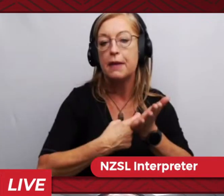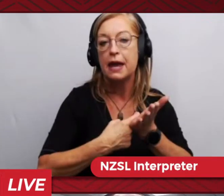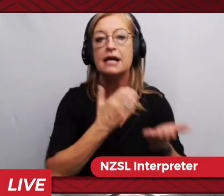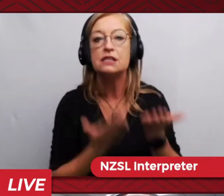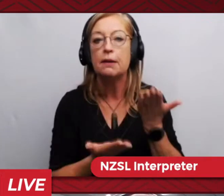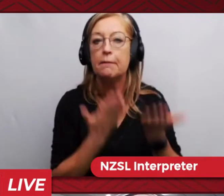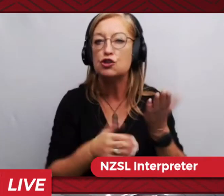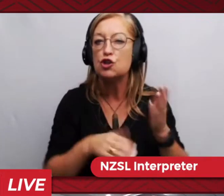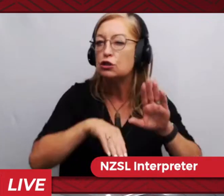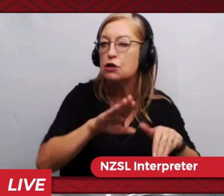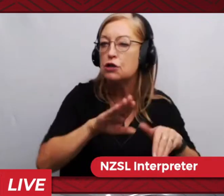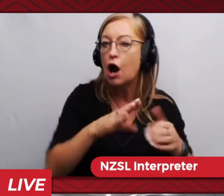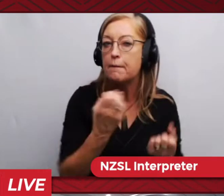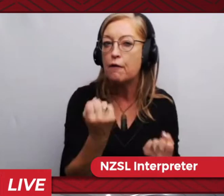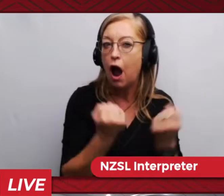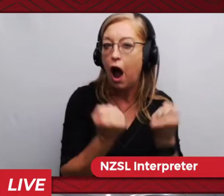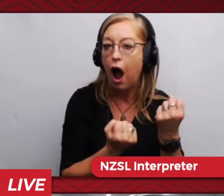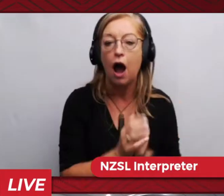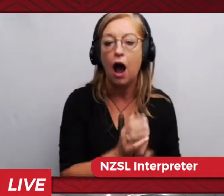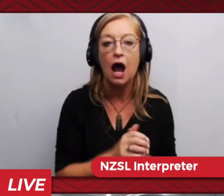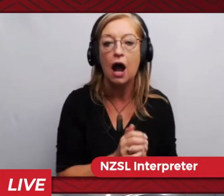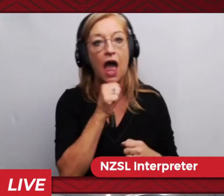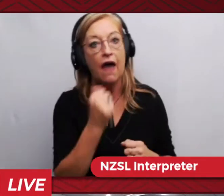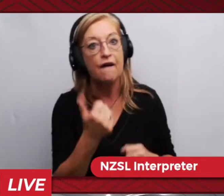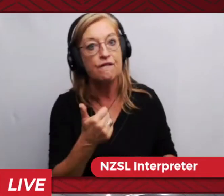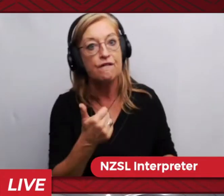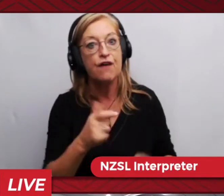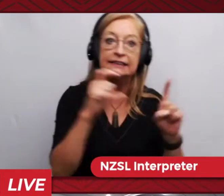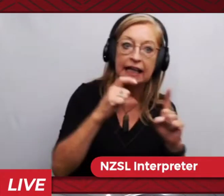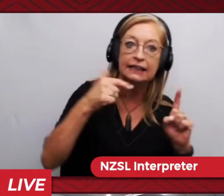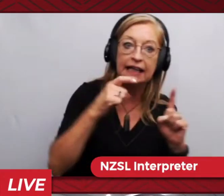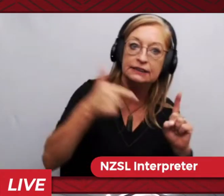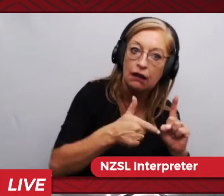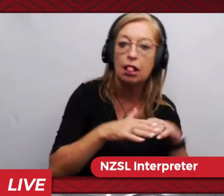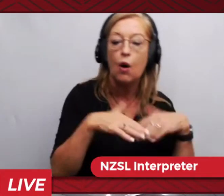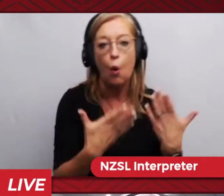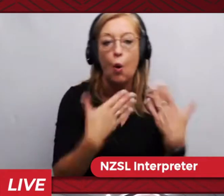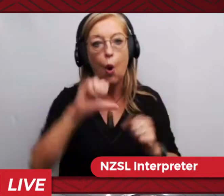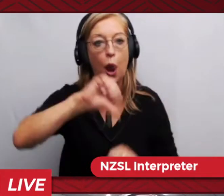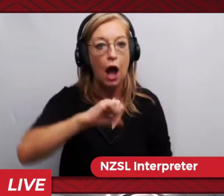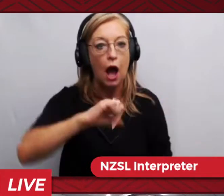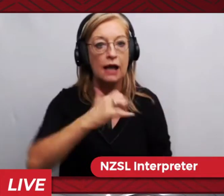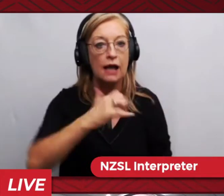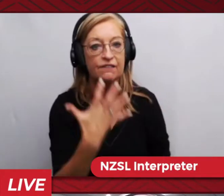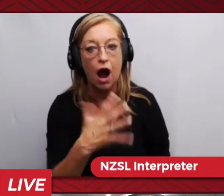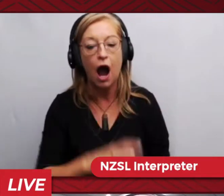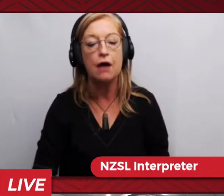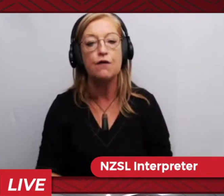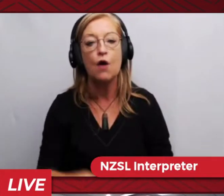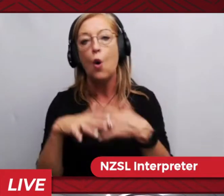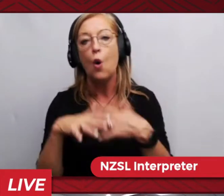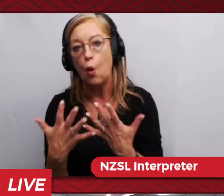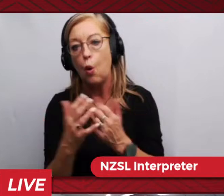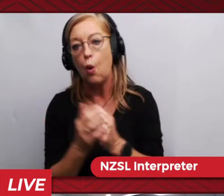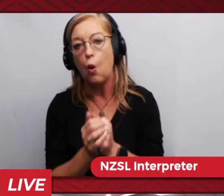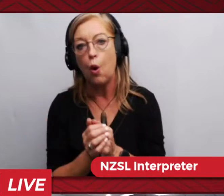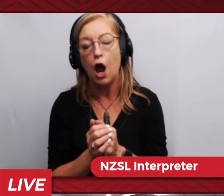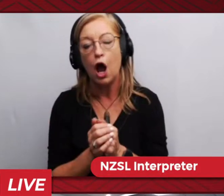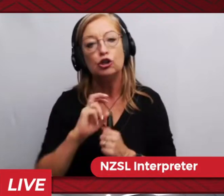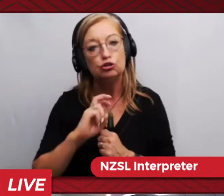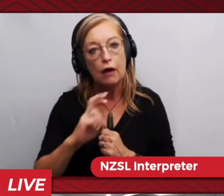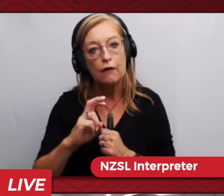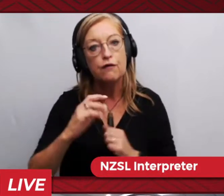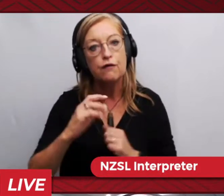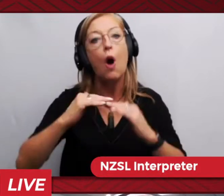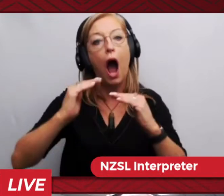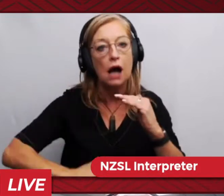has, whether it's a diesel vehicle, whether it's 95, whether they're traveling less than 14,000